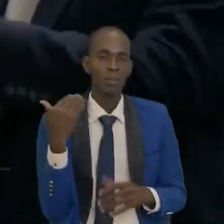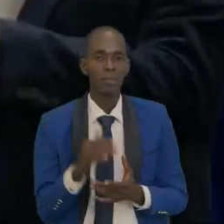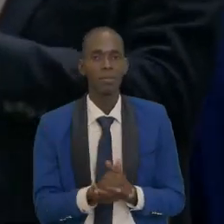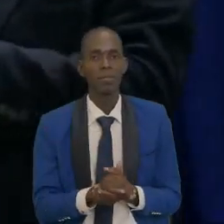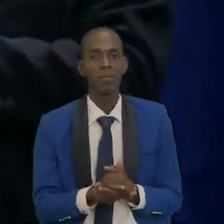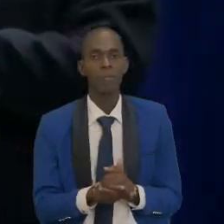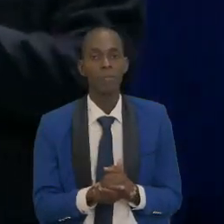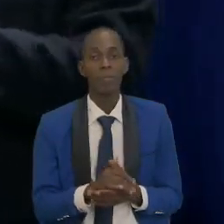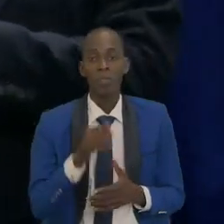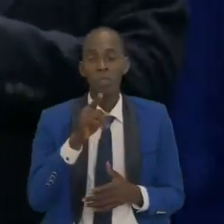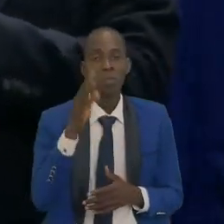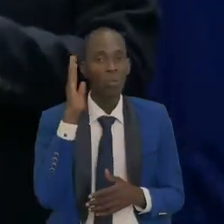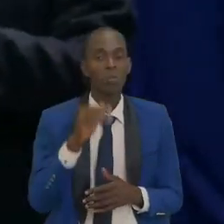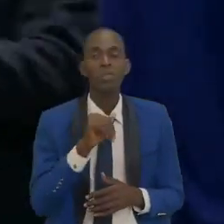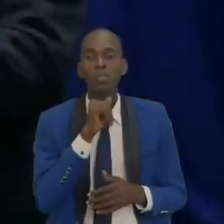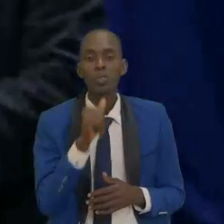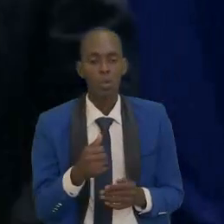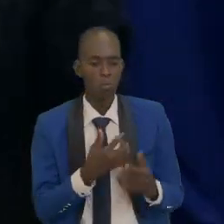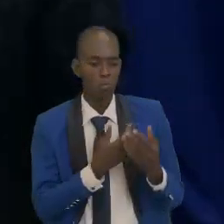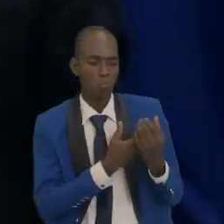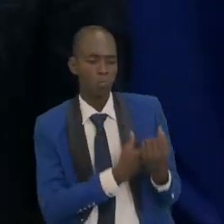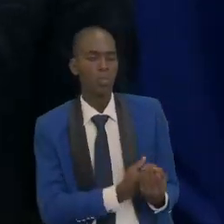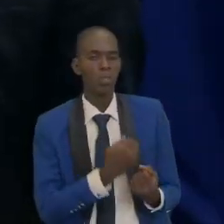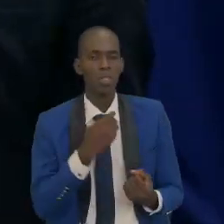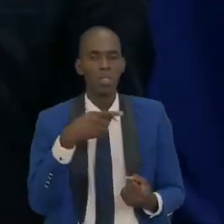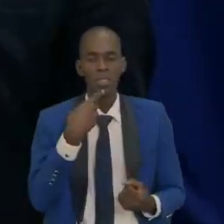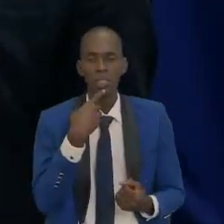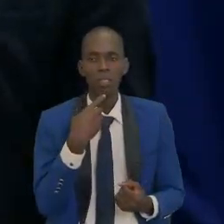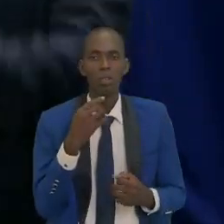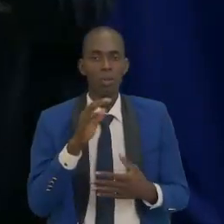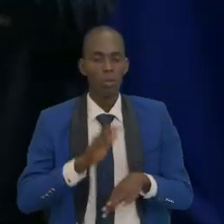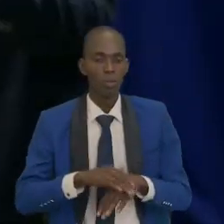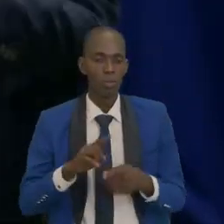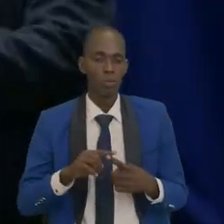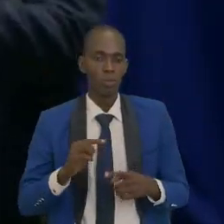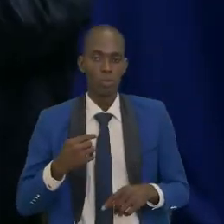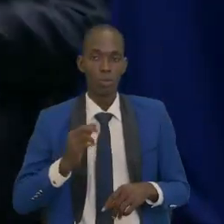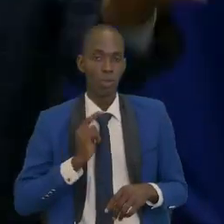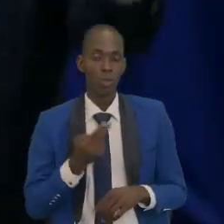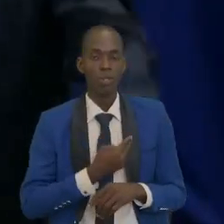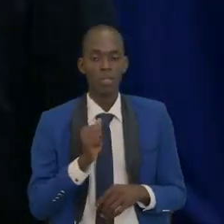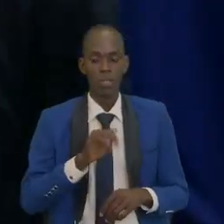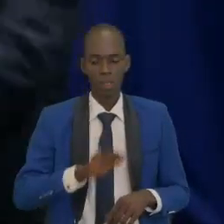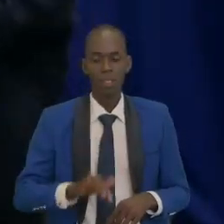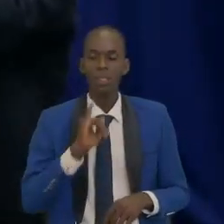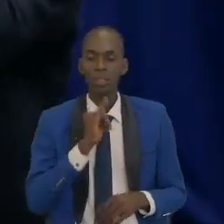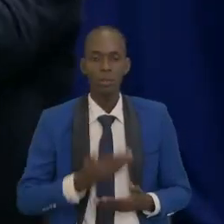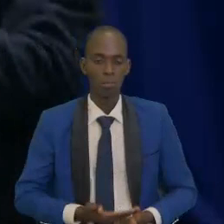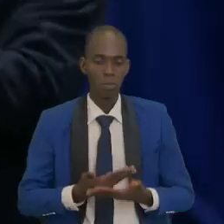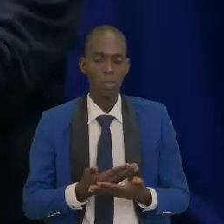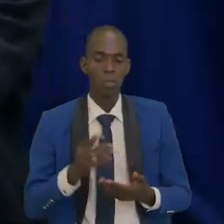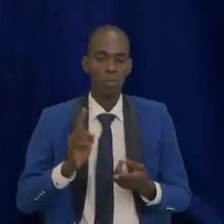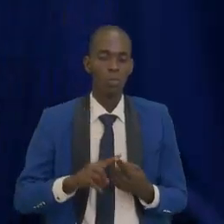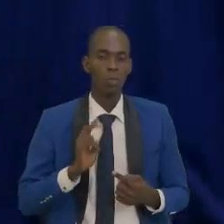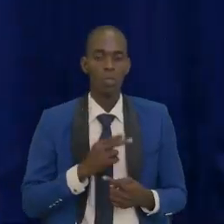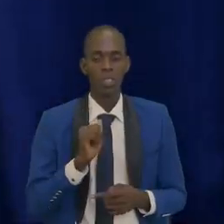he will not courageously say unto us a childish man unto us his son is given never